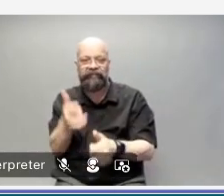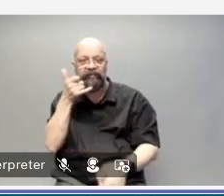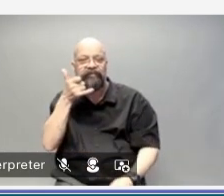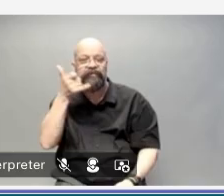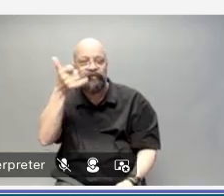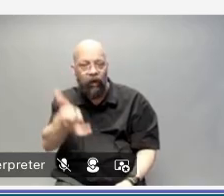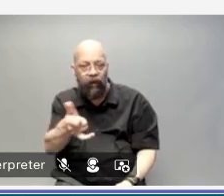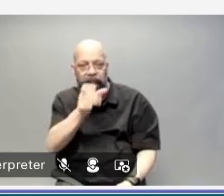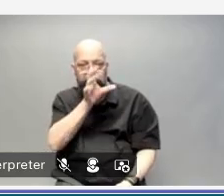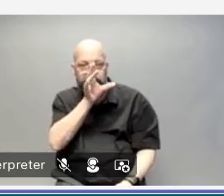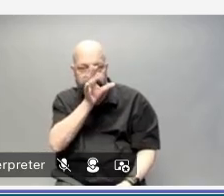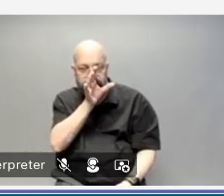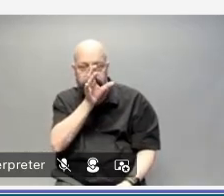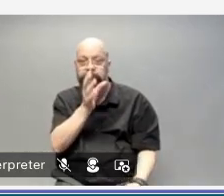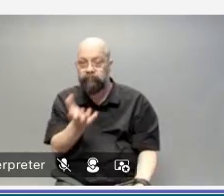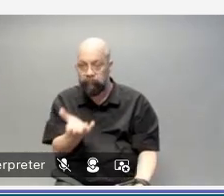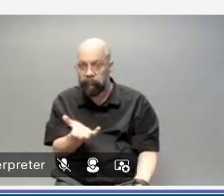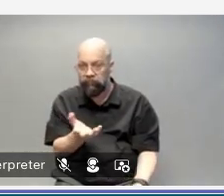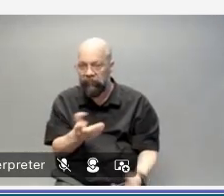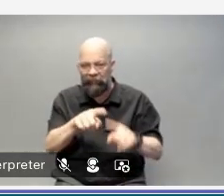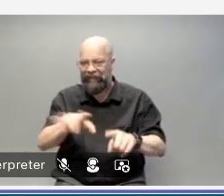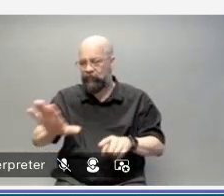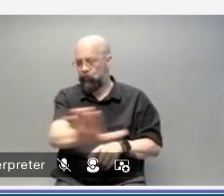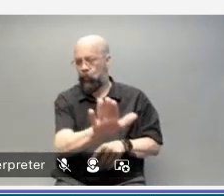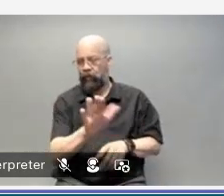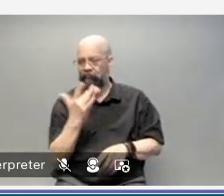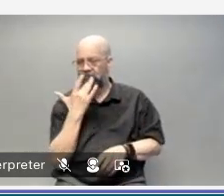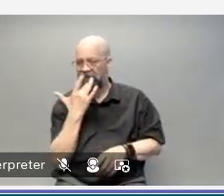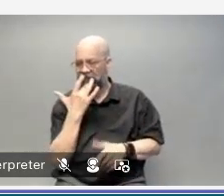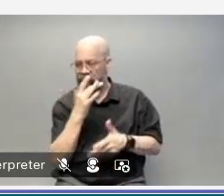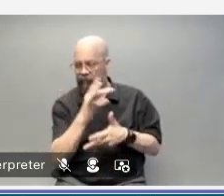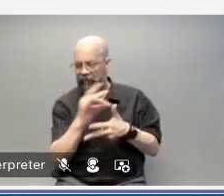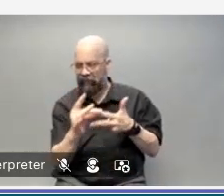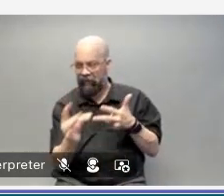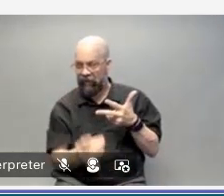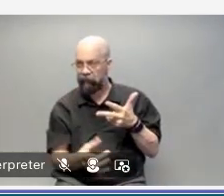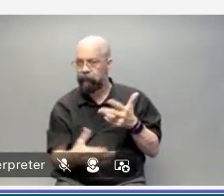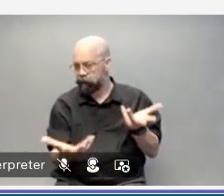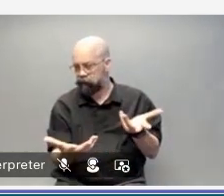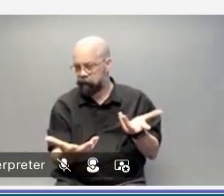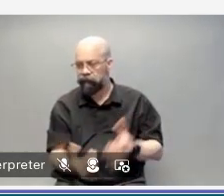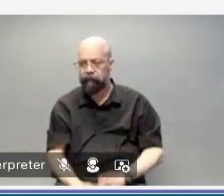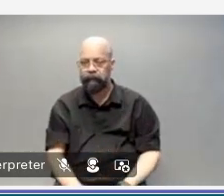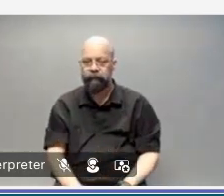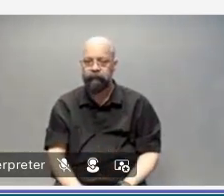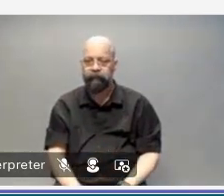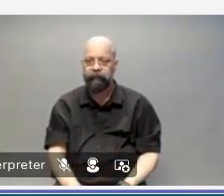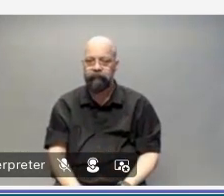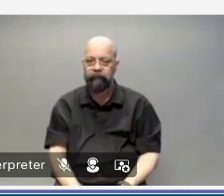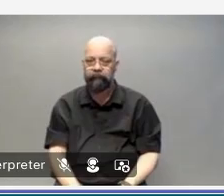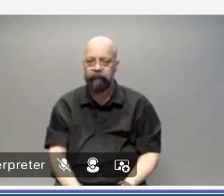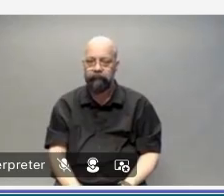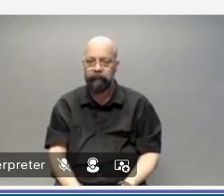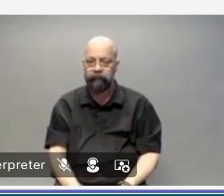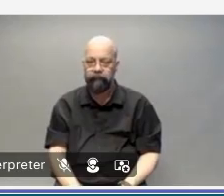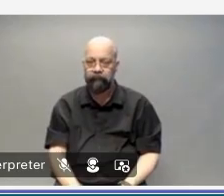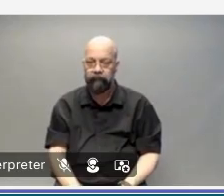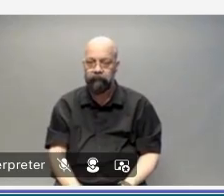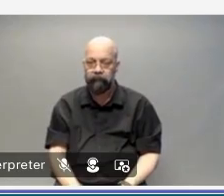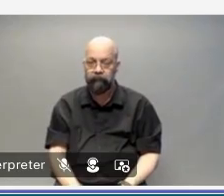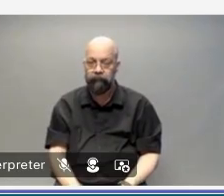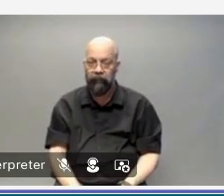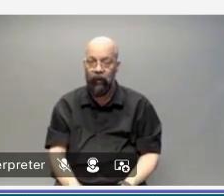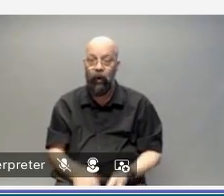calls based on what customers indicate as their preference on their accounts. Address level alerts are also